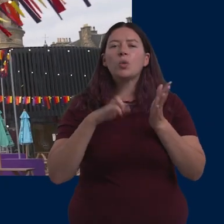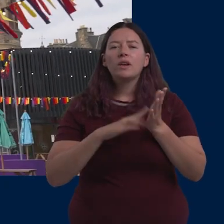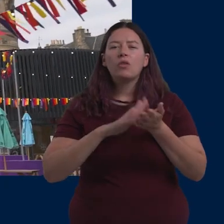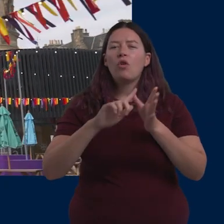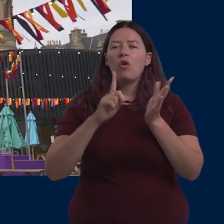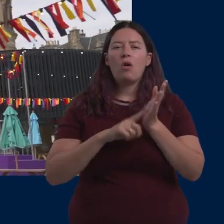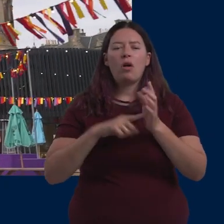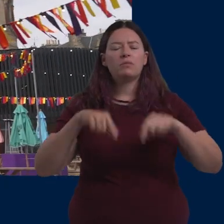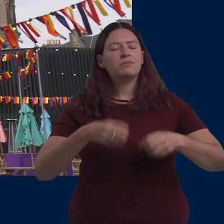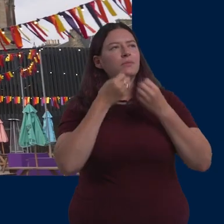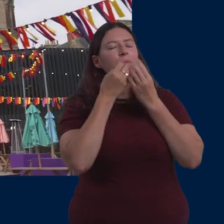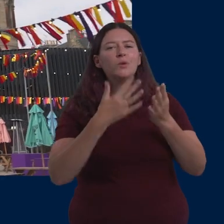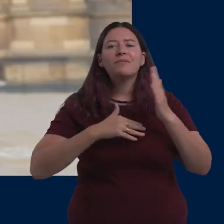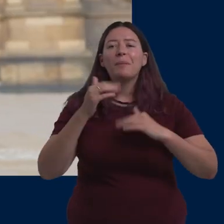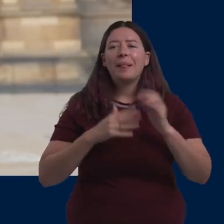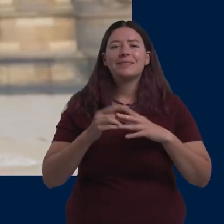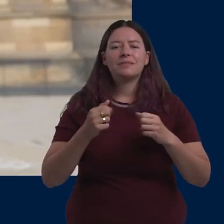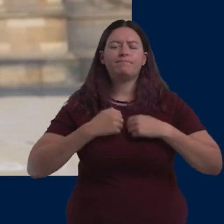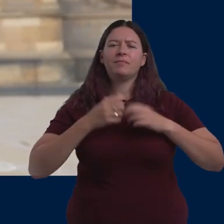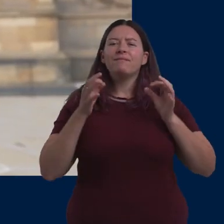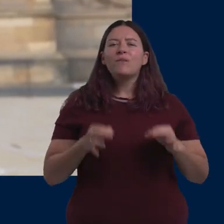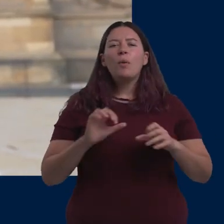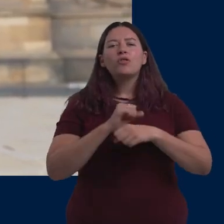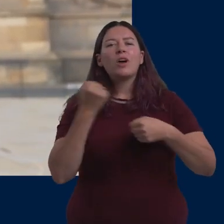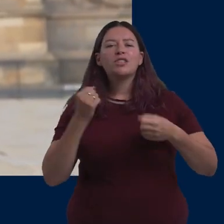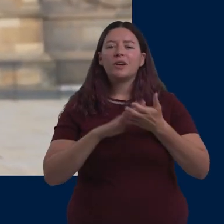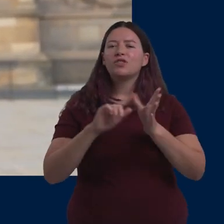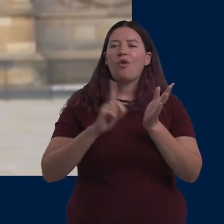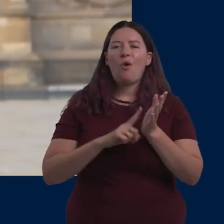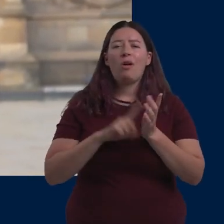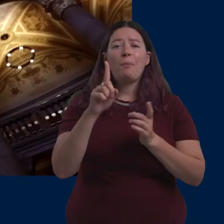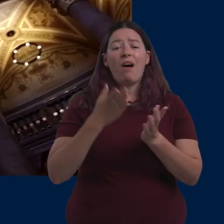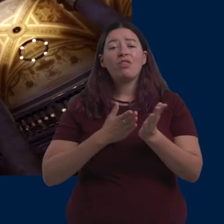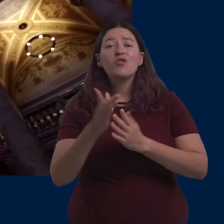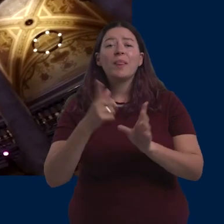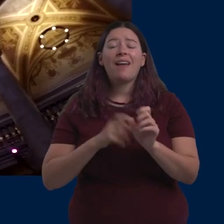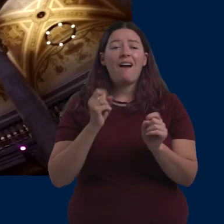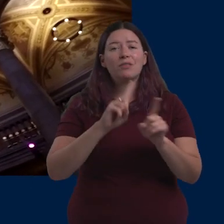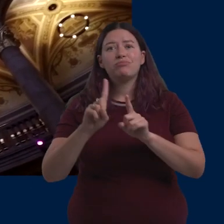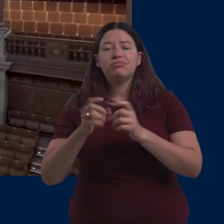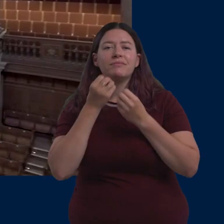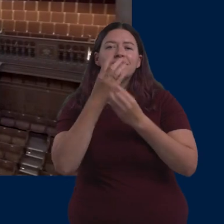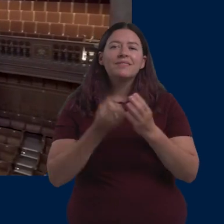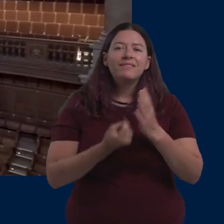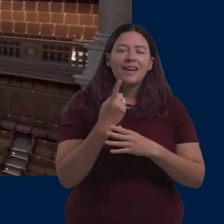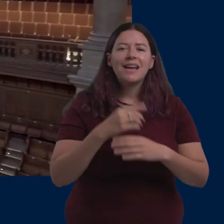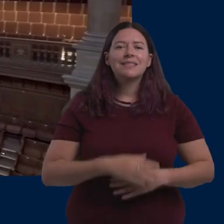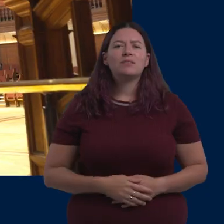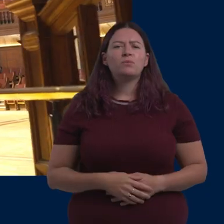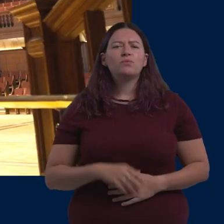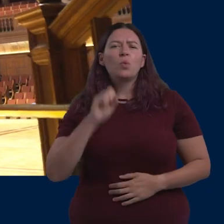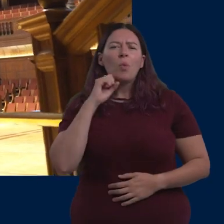I'm here outside of McEwen Hall. This beautiful building is our formal graduation hall, but also hosts fantastic events throughout the